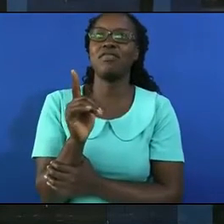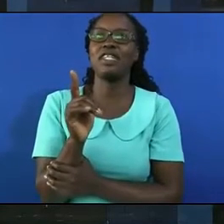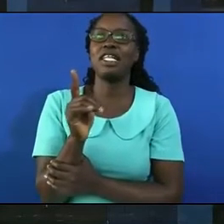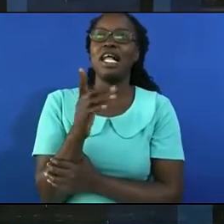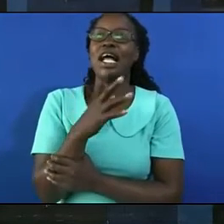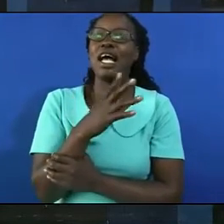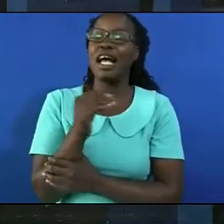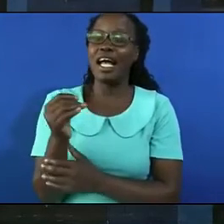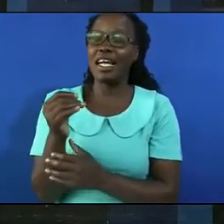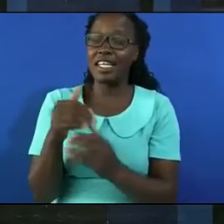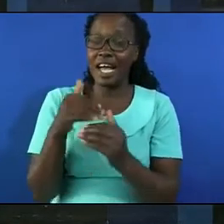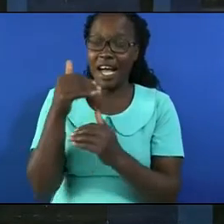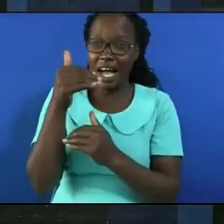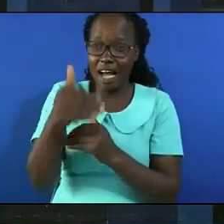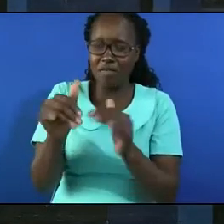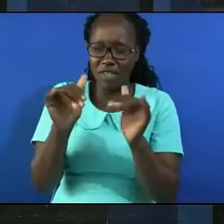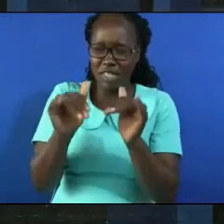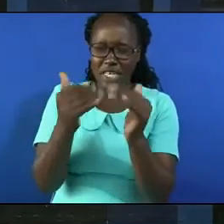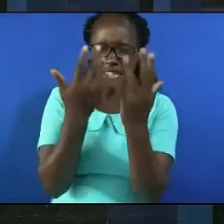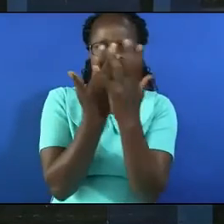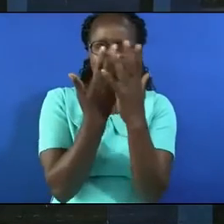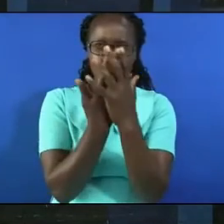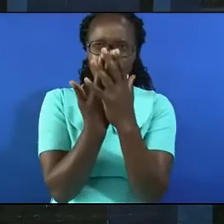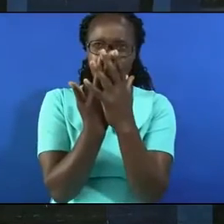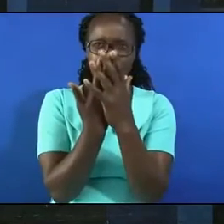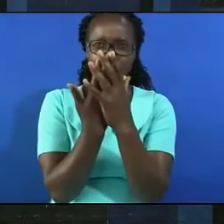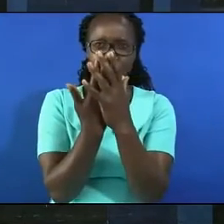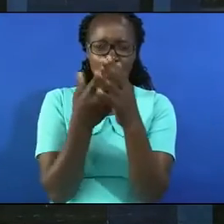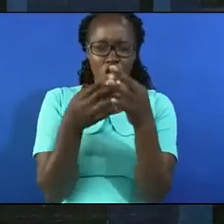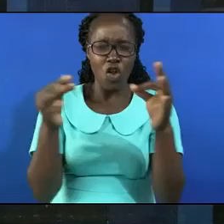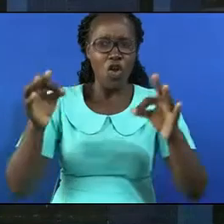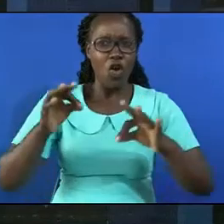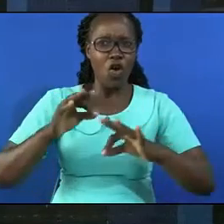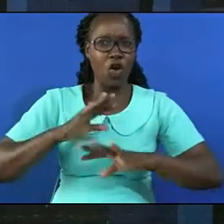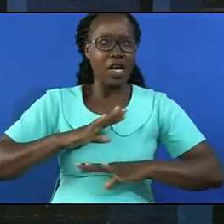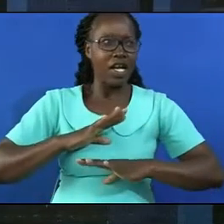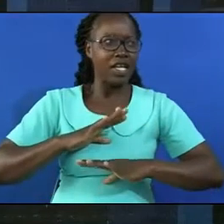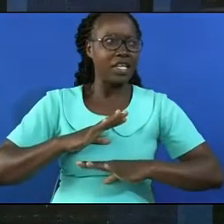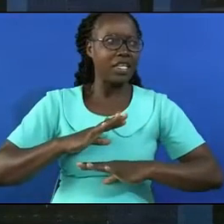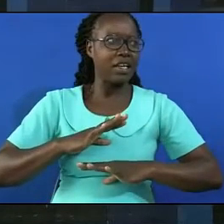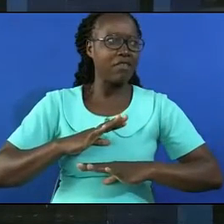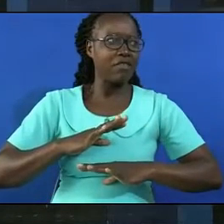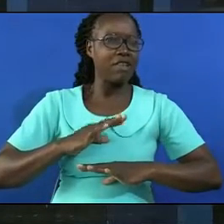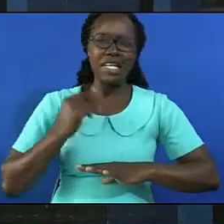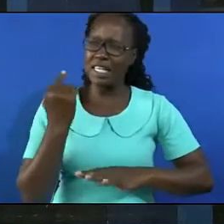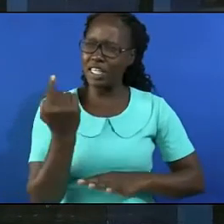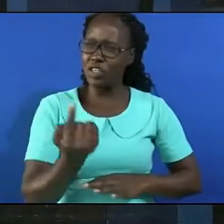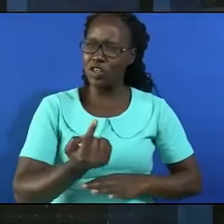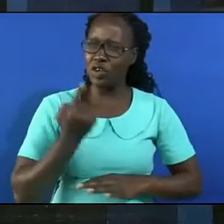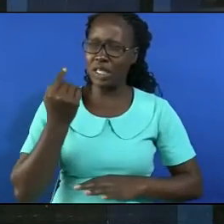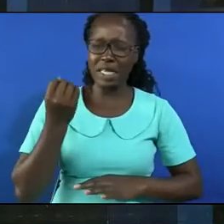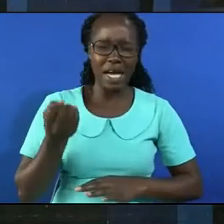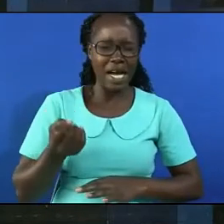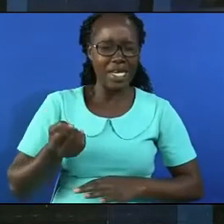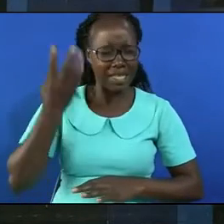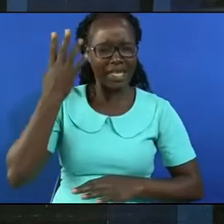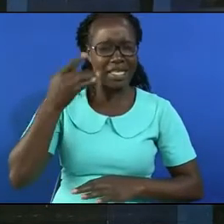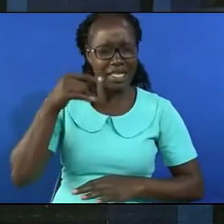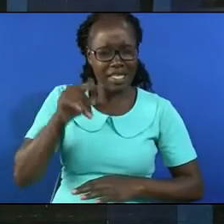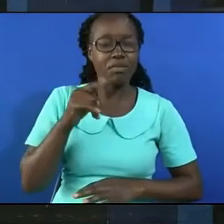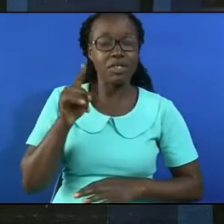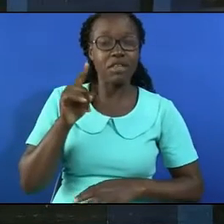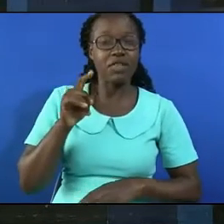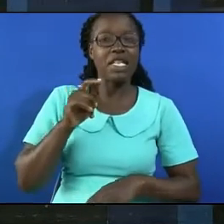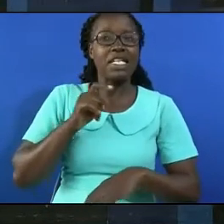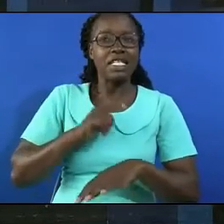And after staying in prison long enough in loneliness, understanding himself,